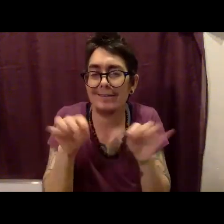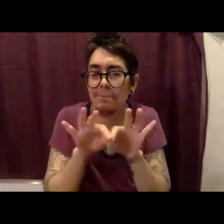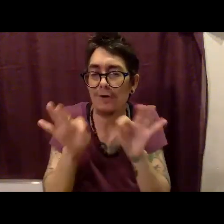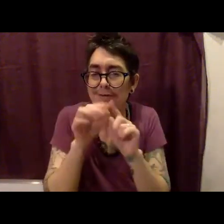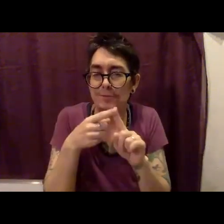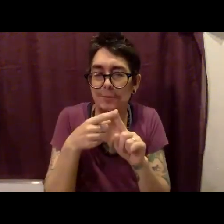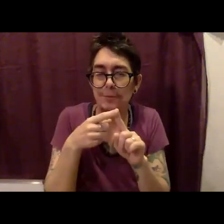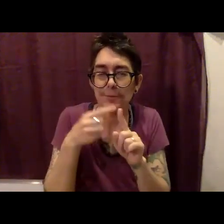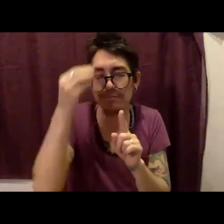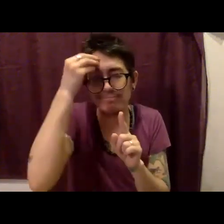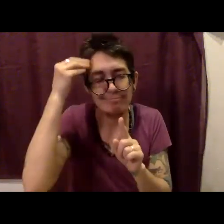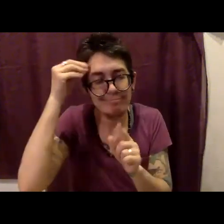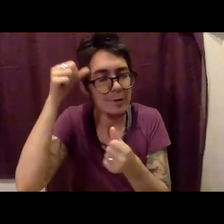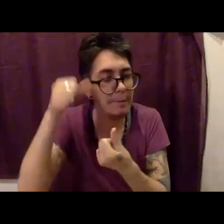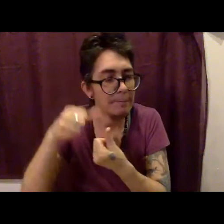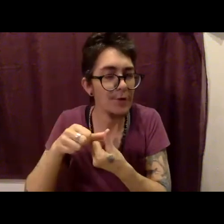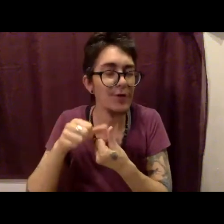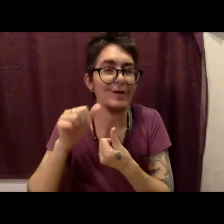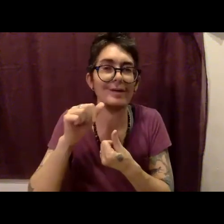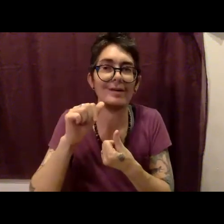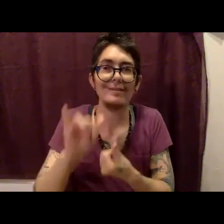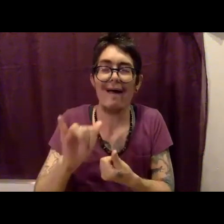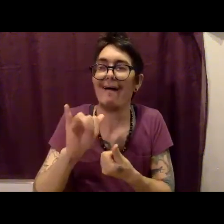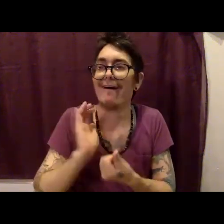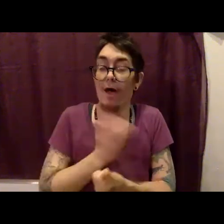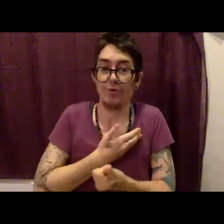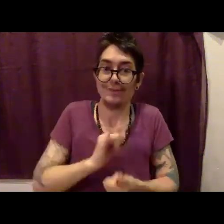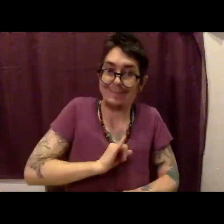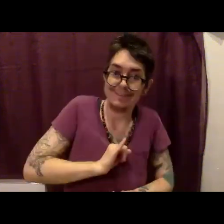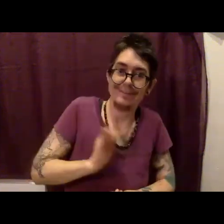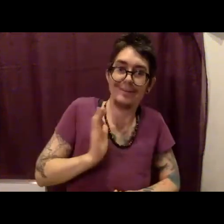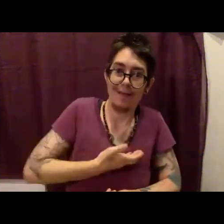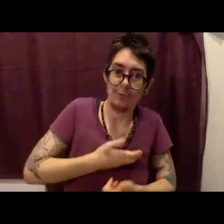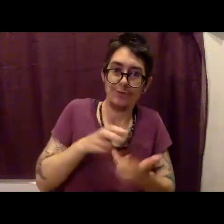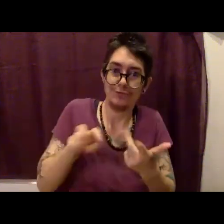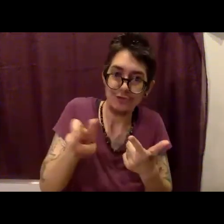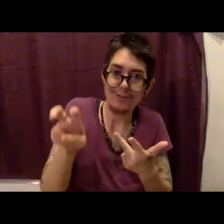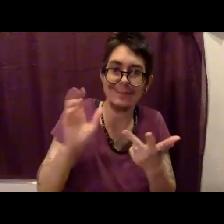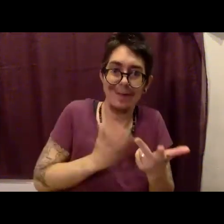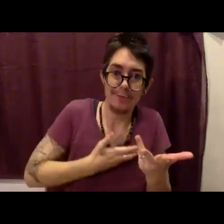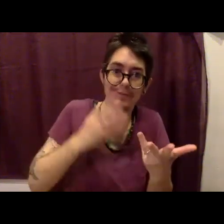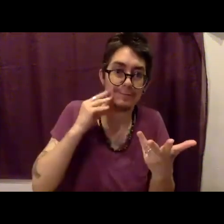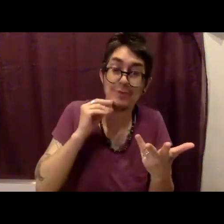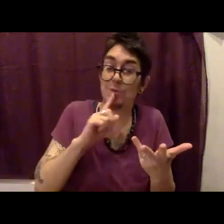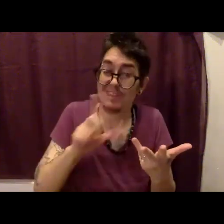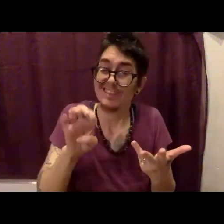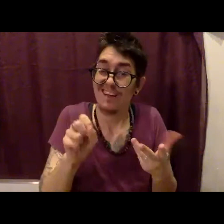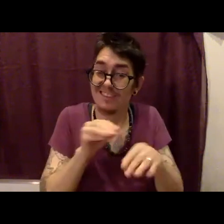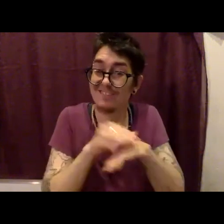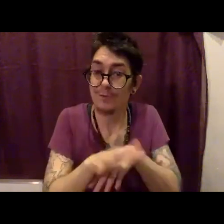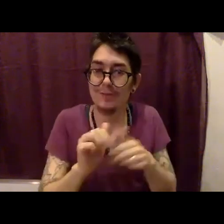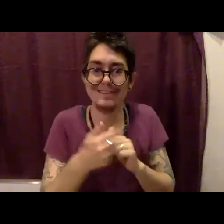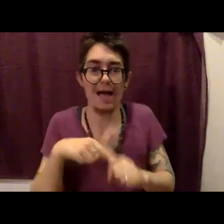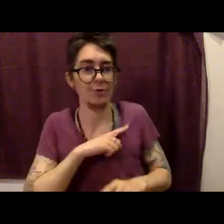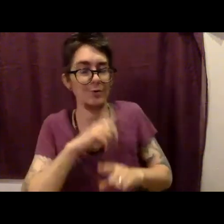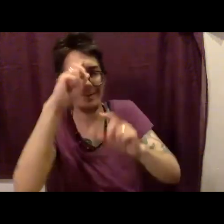the main point is that, it's just important to keep in mind or remember that our individual journeys, our